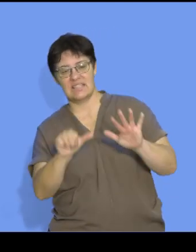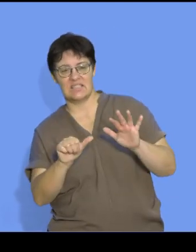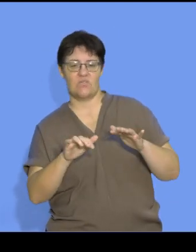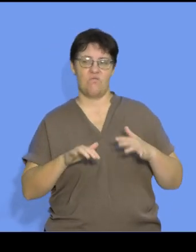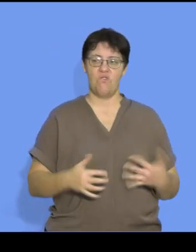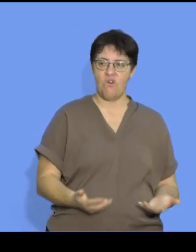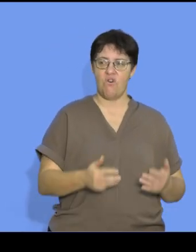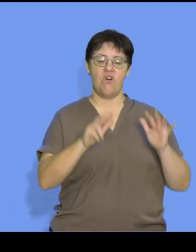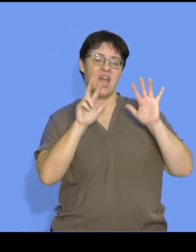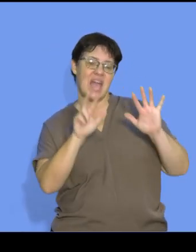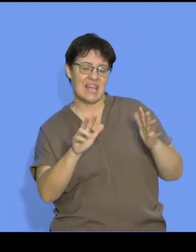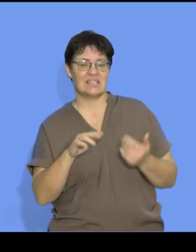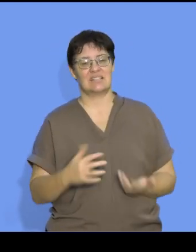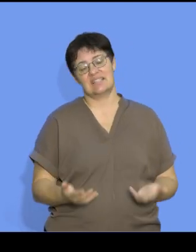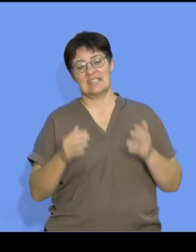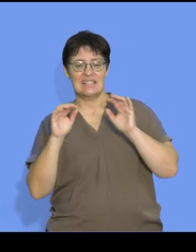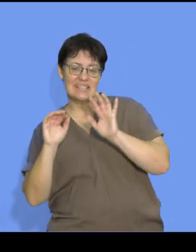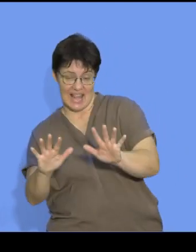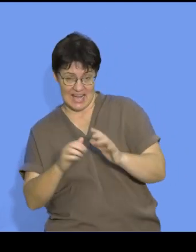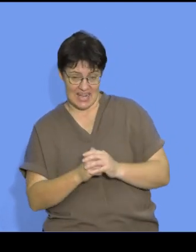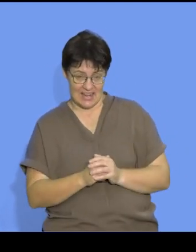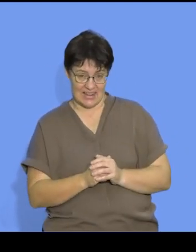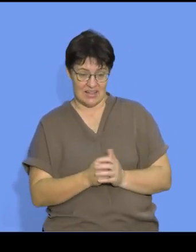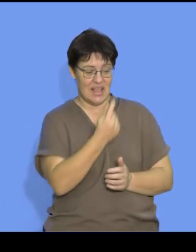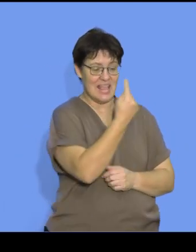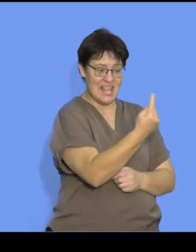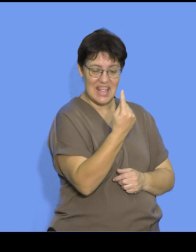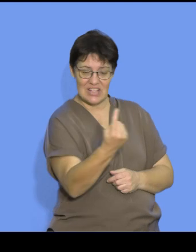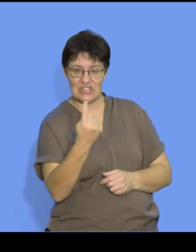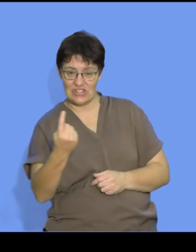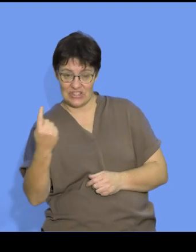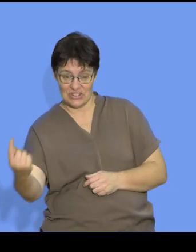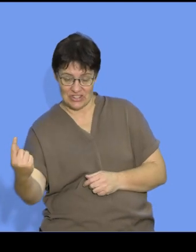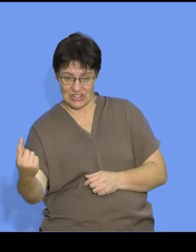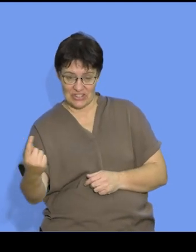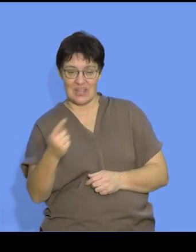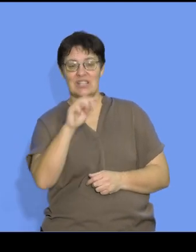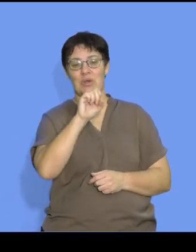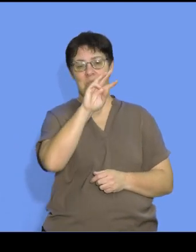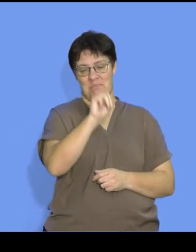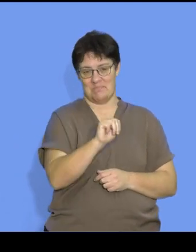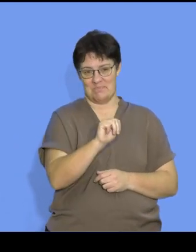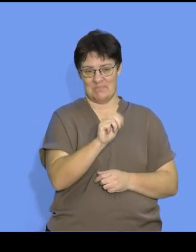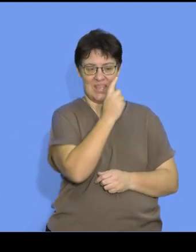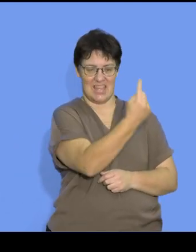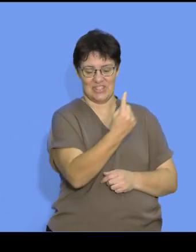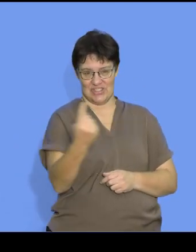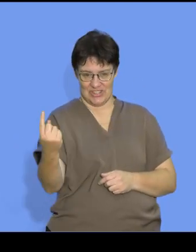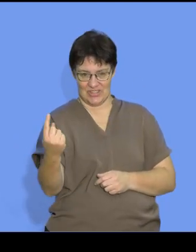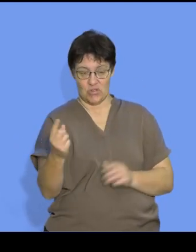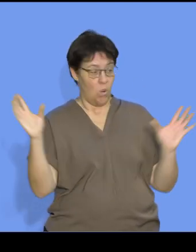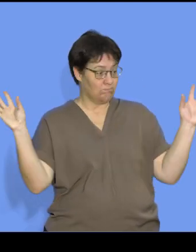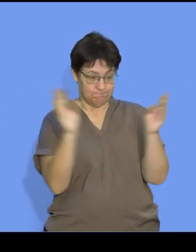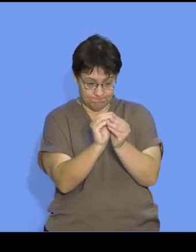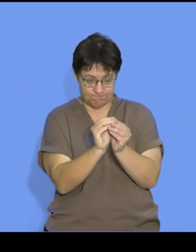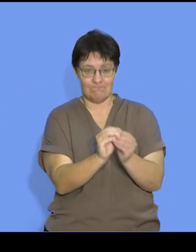So 2, 4, 6, 8, 10 is my sequence, but it's made up of certain parts. So 2 is a